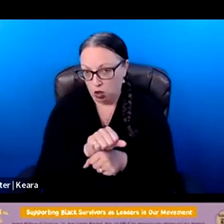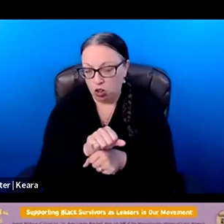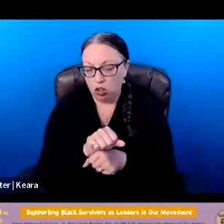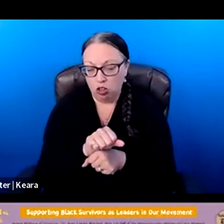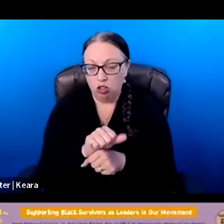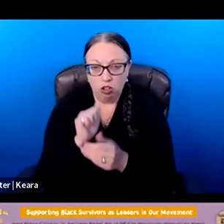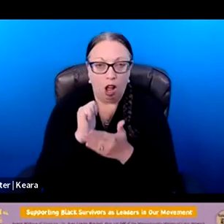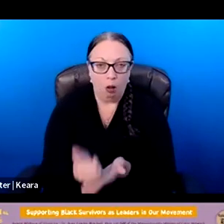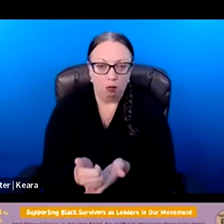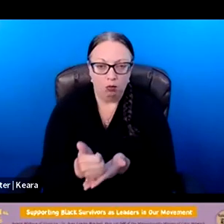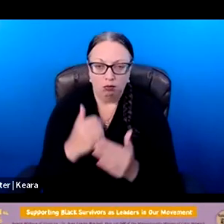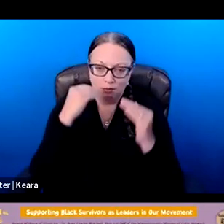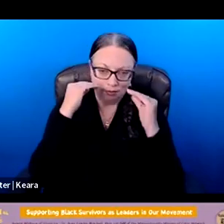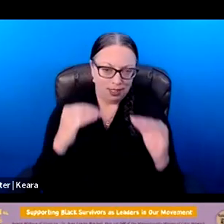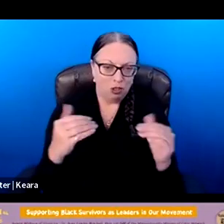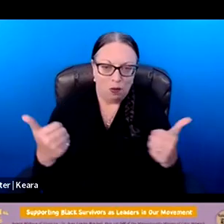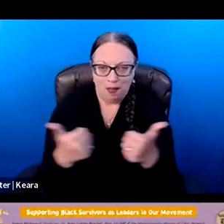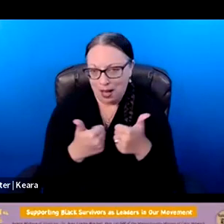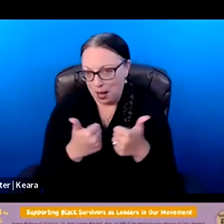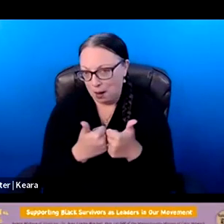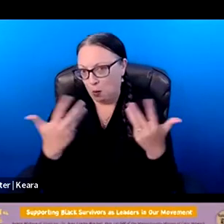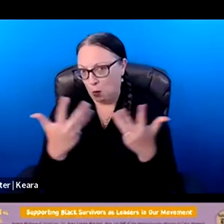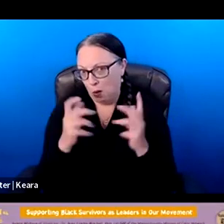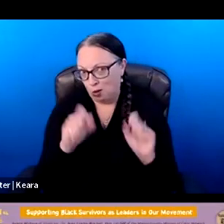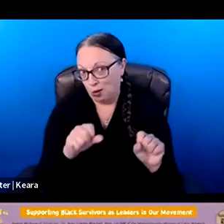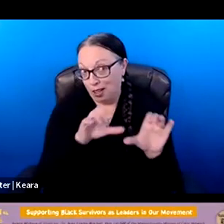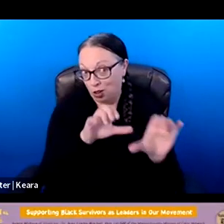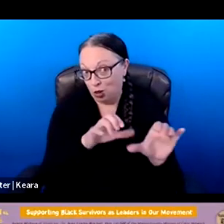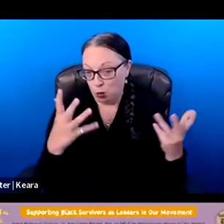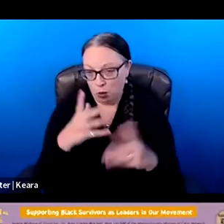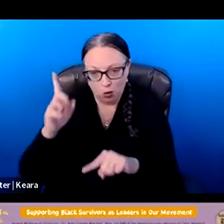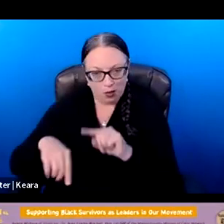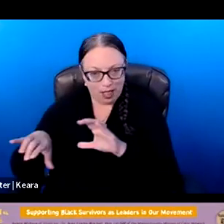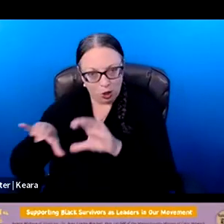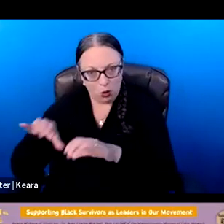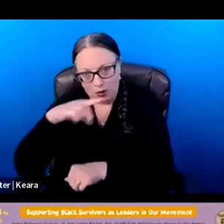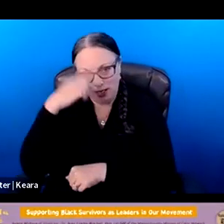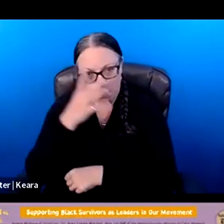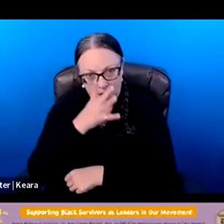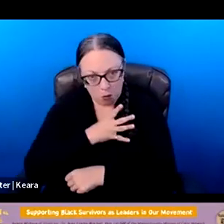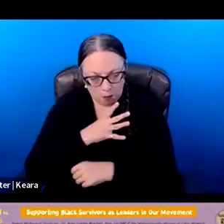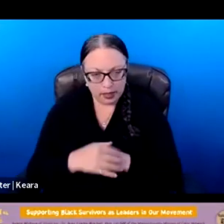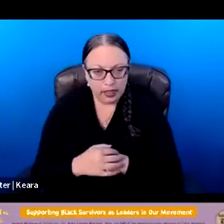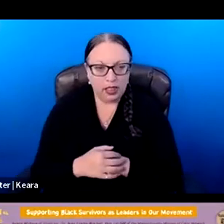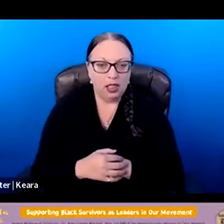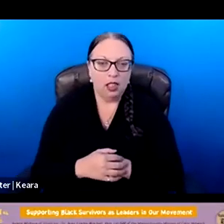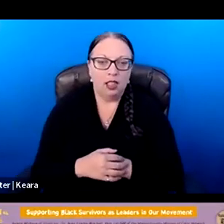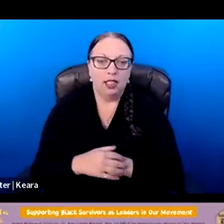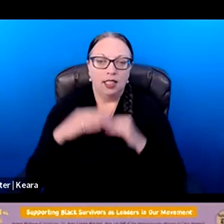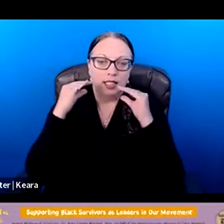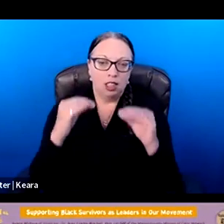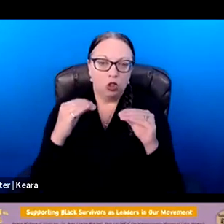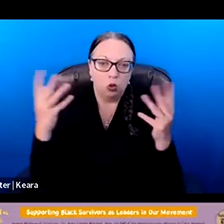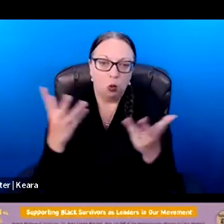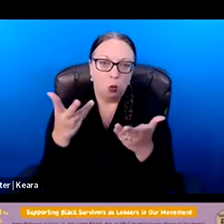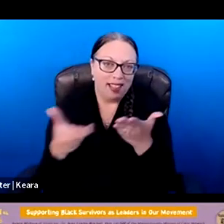teach you like the game and teach you like what you can get away with, what you can't get away with as a Black woman, and to teach you, you know, what things are important to make sure that you're on